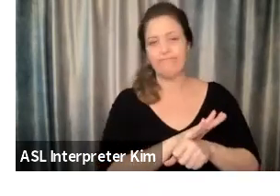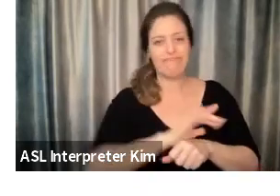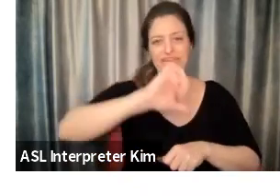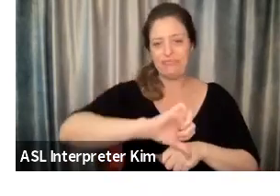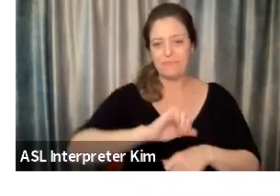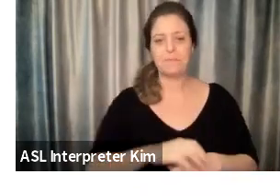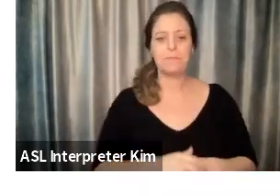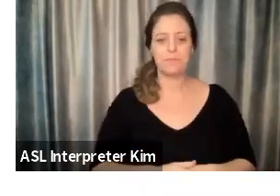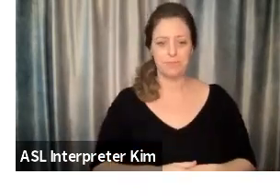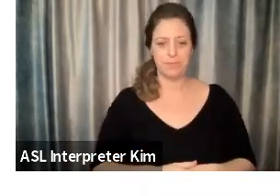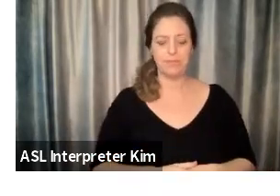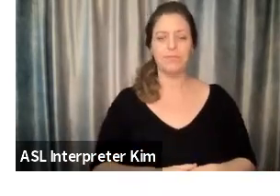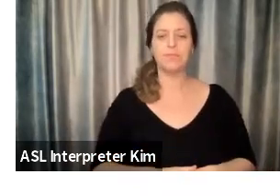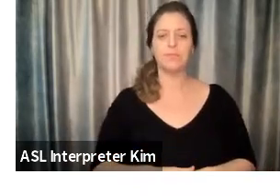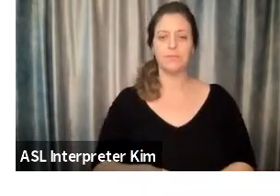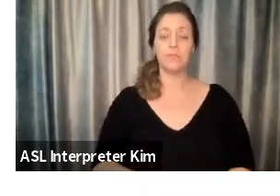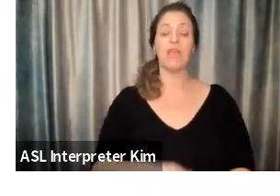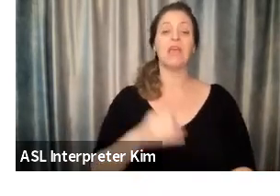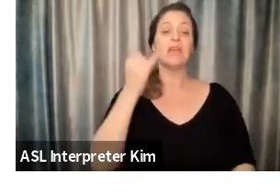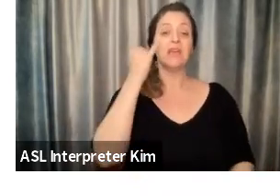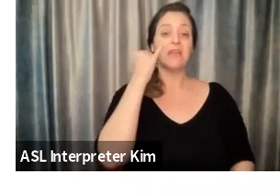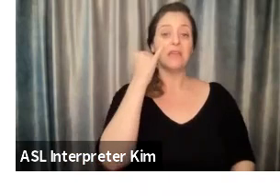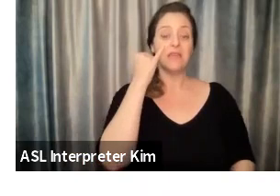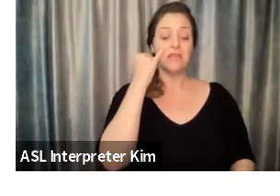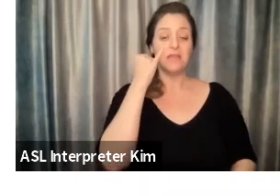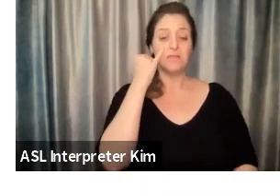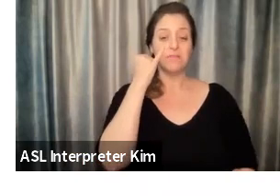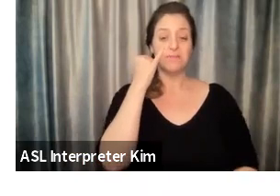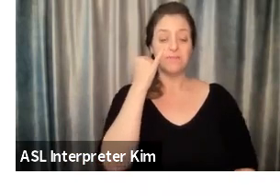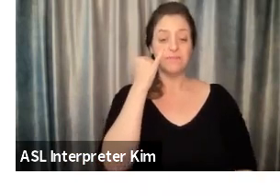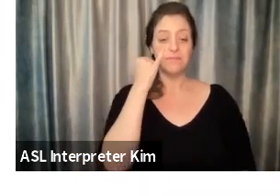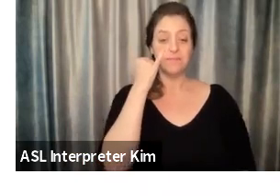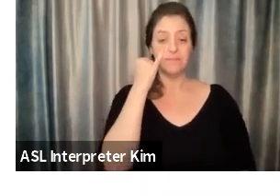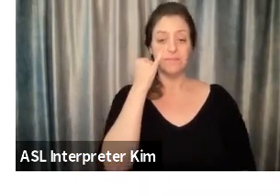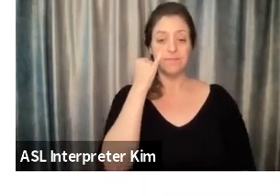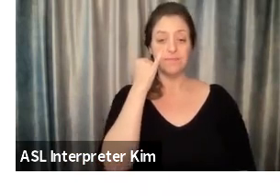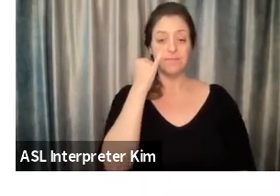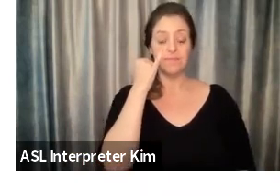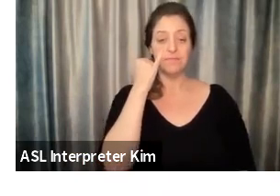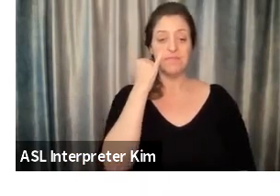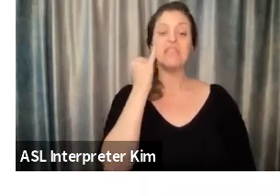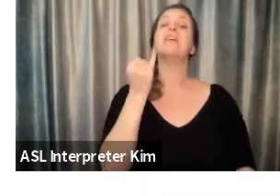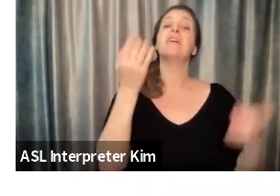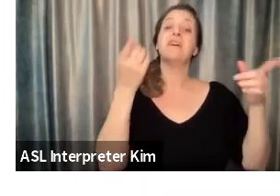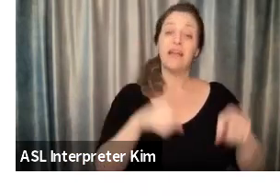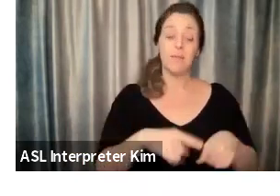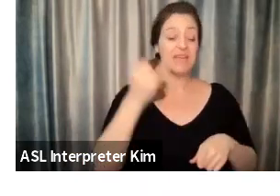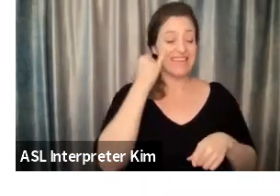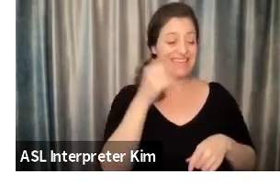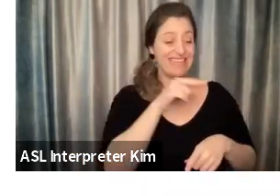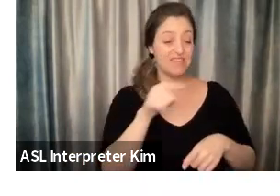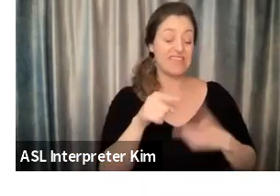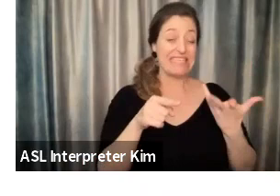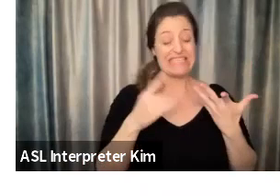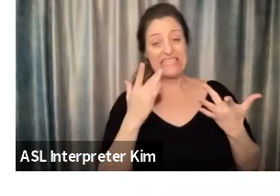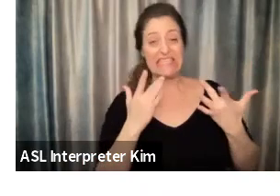for the transfers than space than available, a random unbiased lottery will take an effect